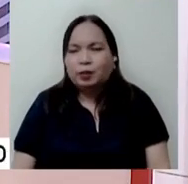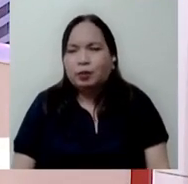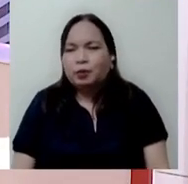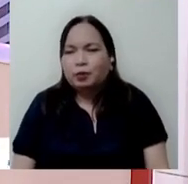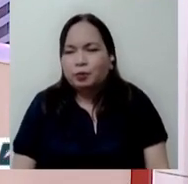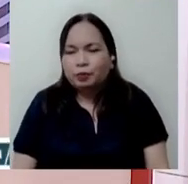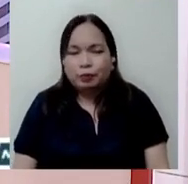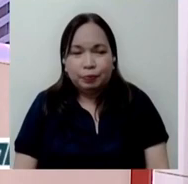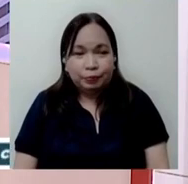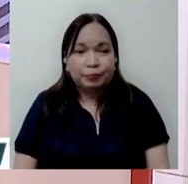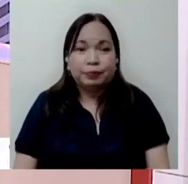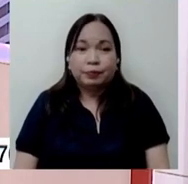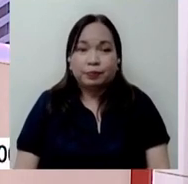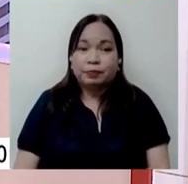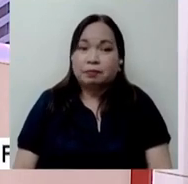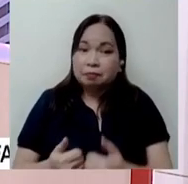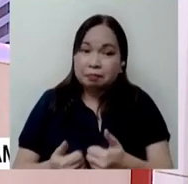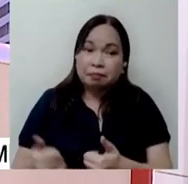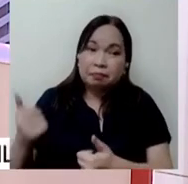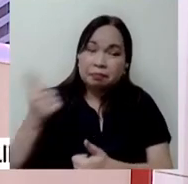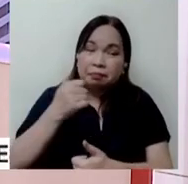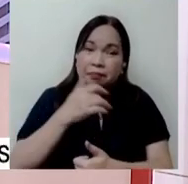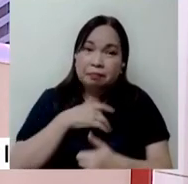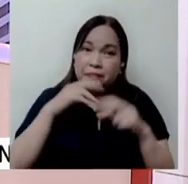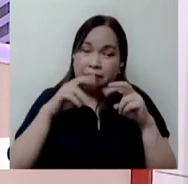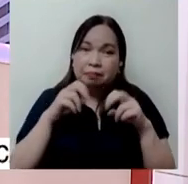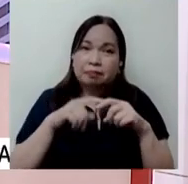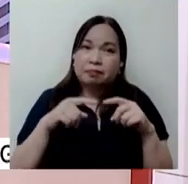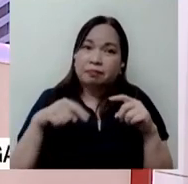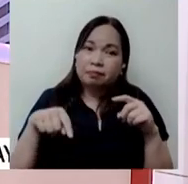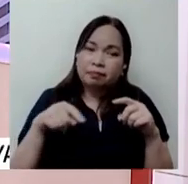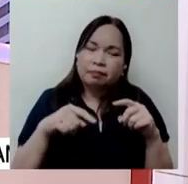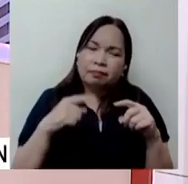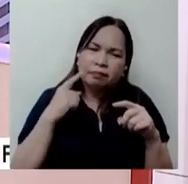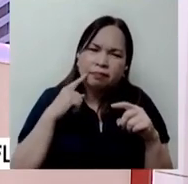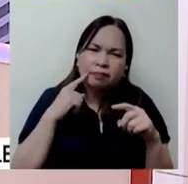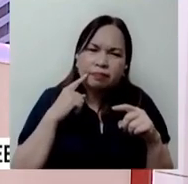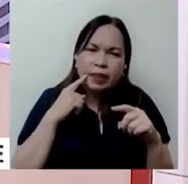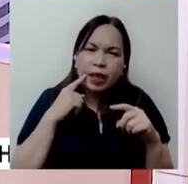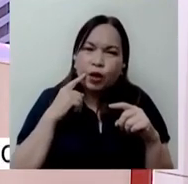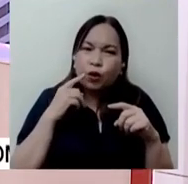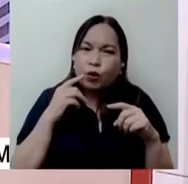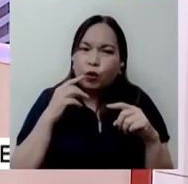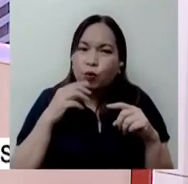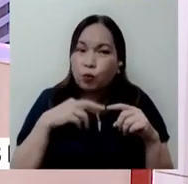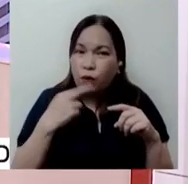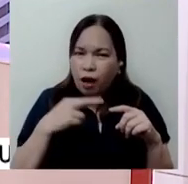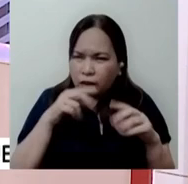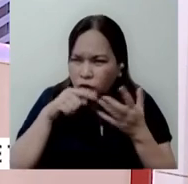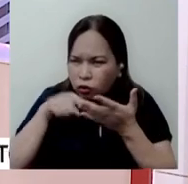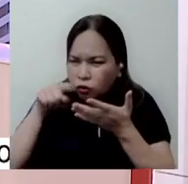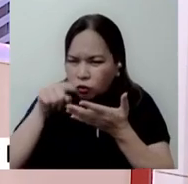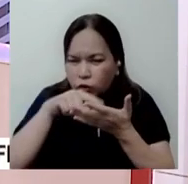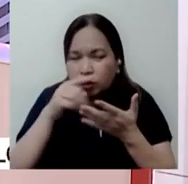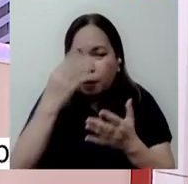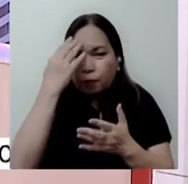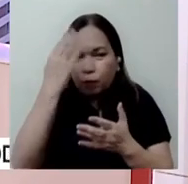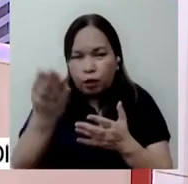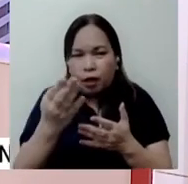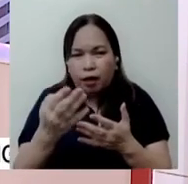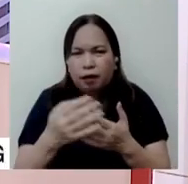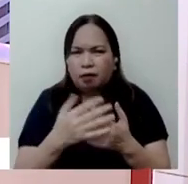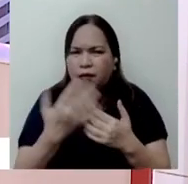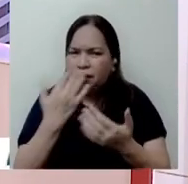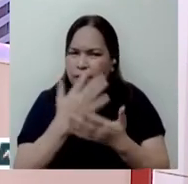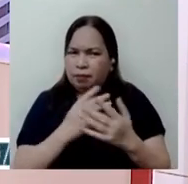Authorities and lawmakers inspect rice warehouses in Bulacan as part of efforts to prevent rice hoarding. Let's get details now from our very